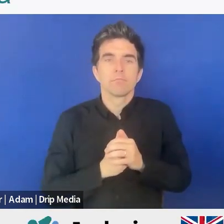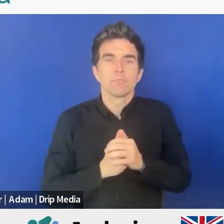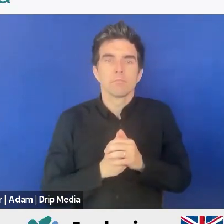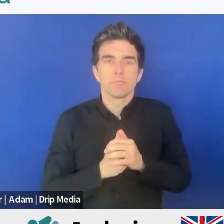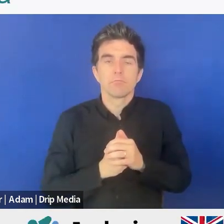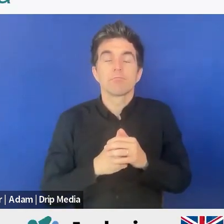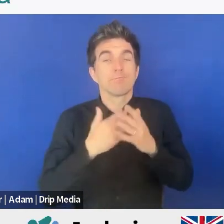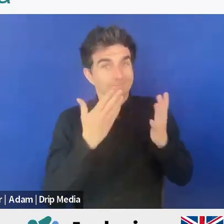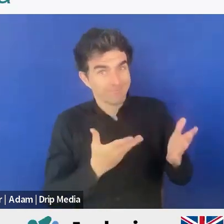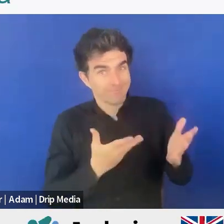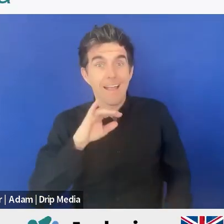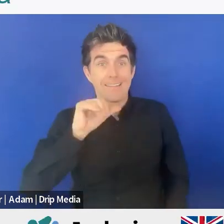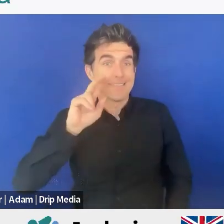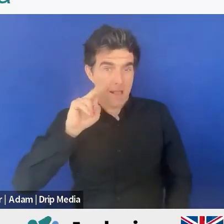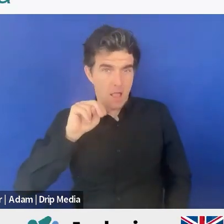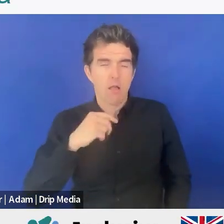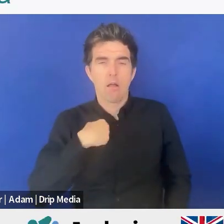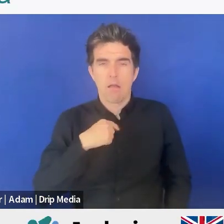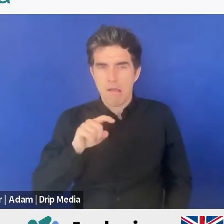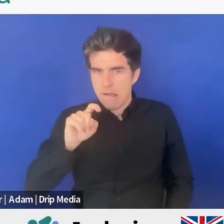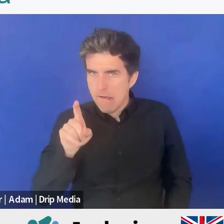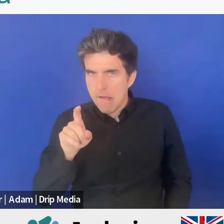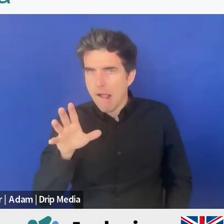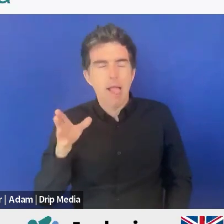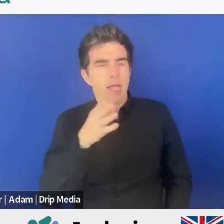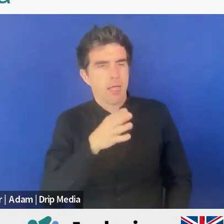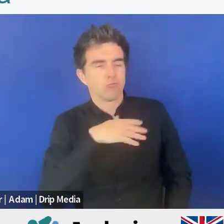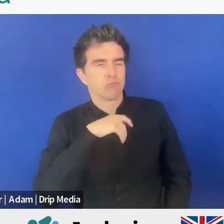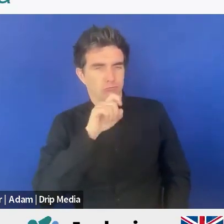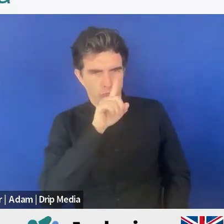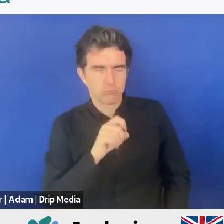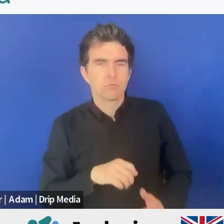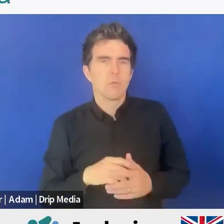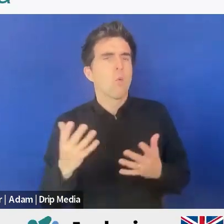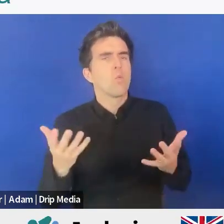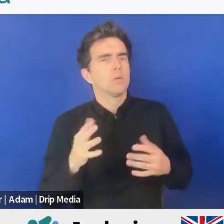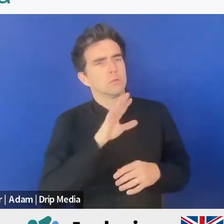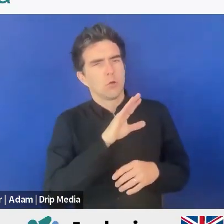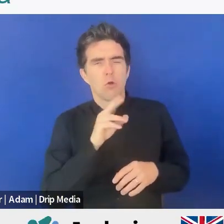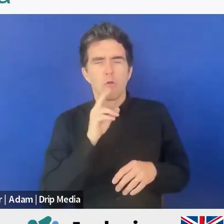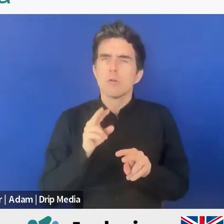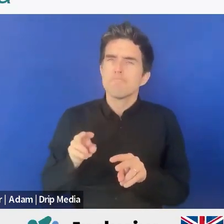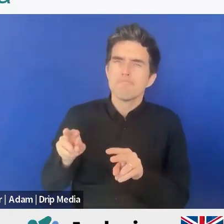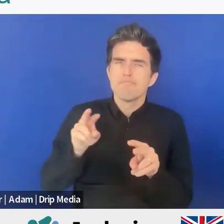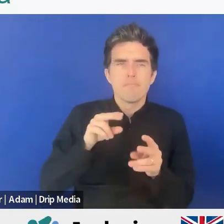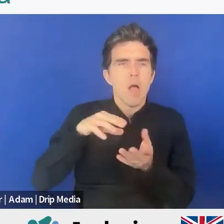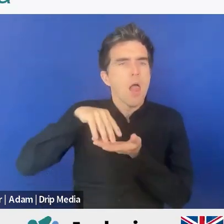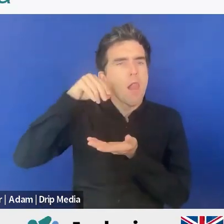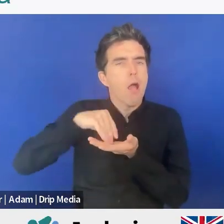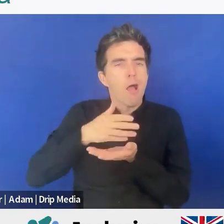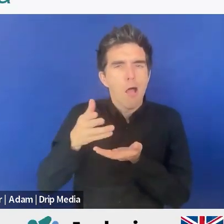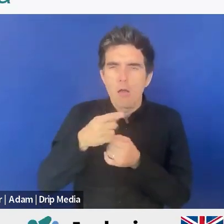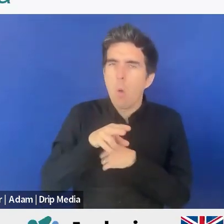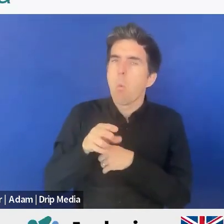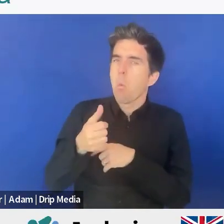then. What has been your main takeaway from this learning product? Yeah, thanks. And yeah, I hope